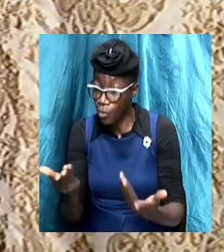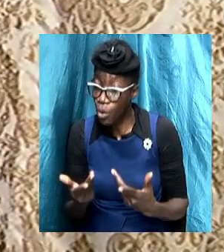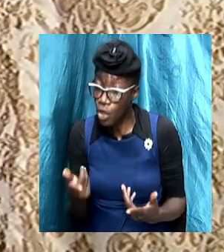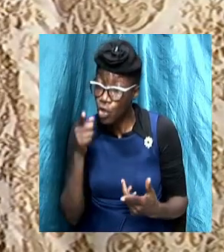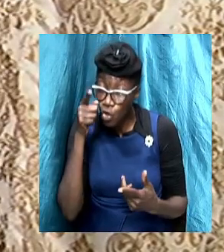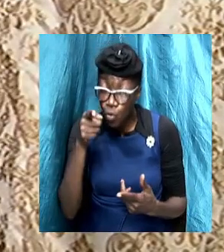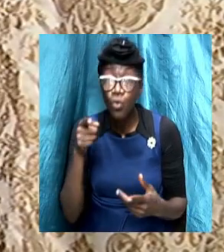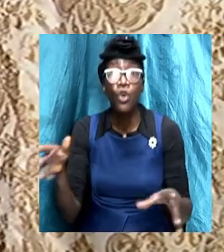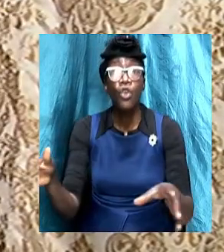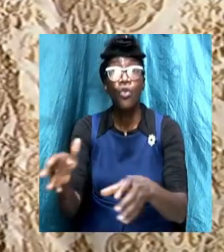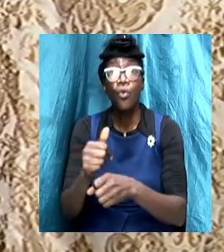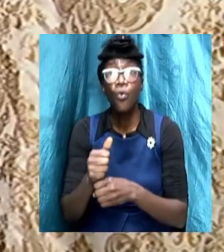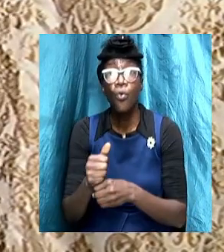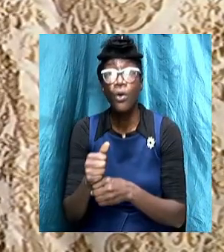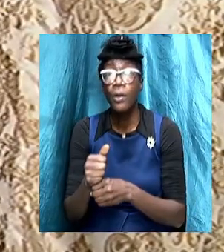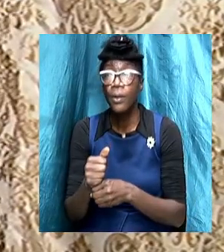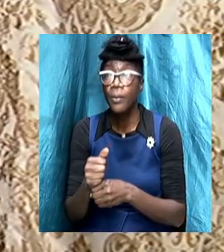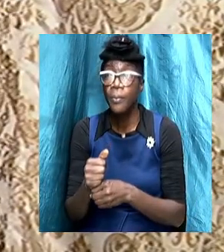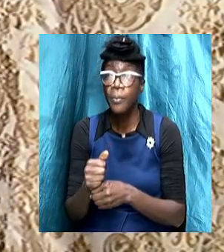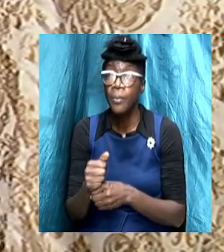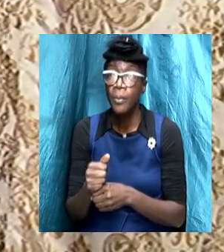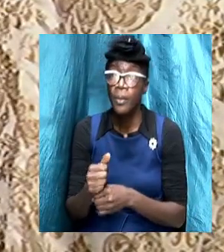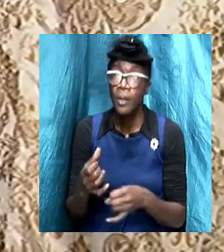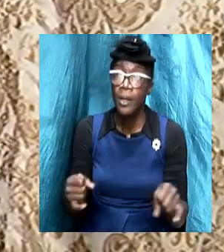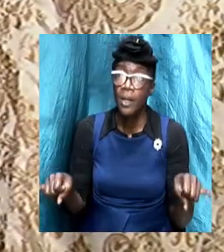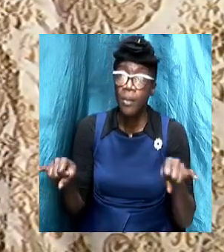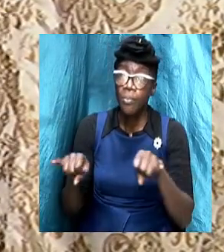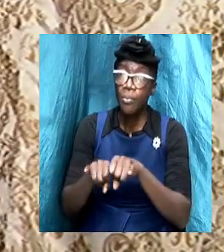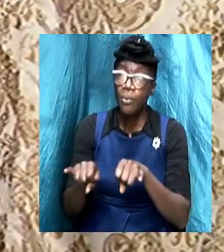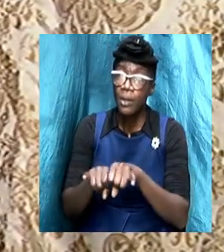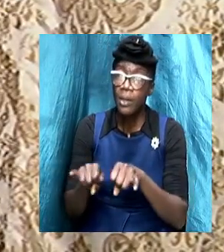hold fast some very important points.